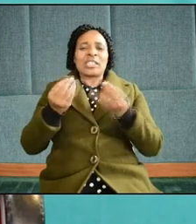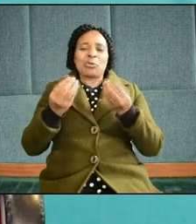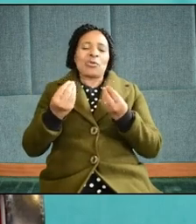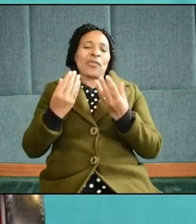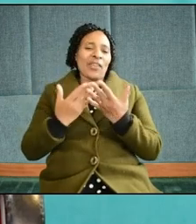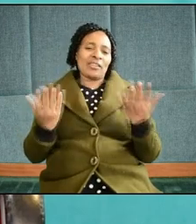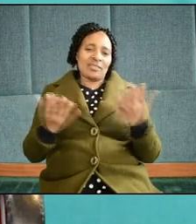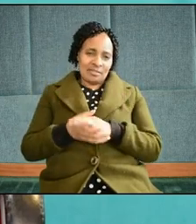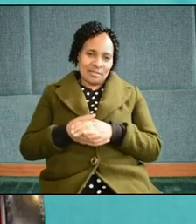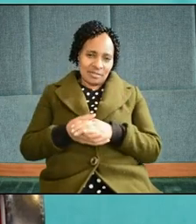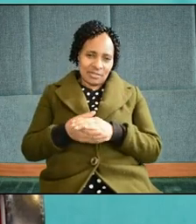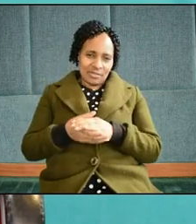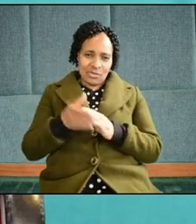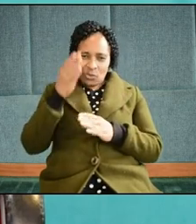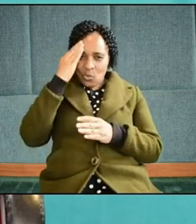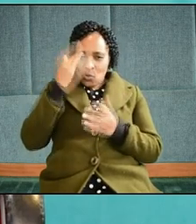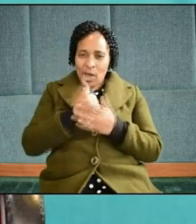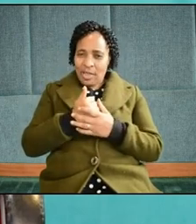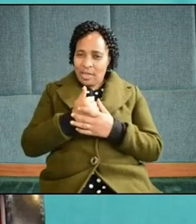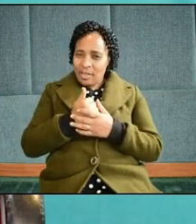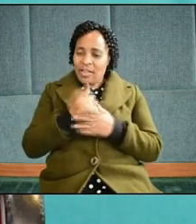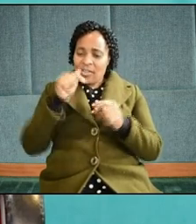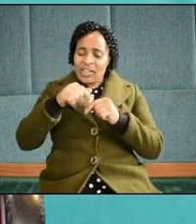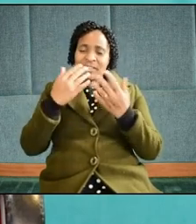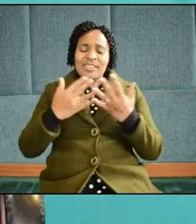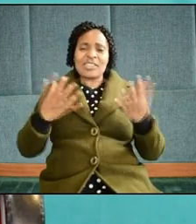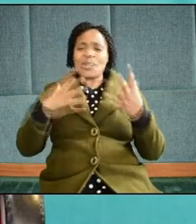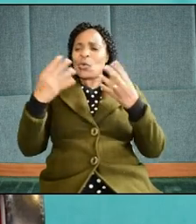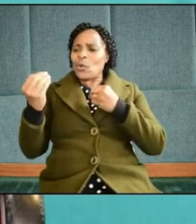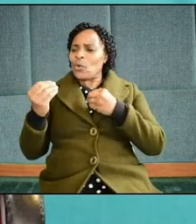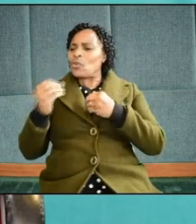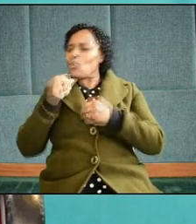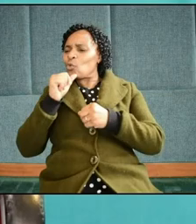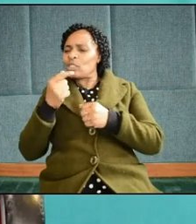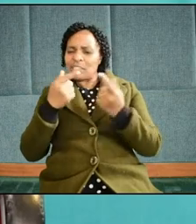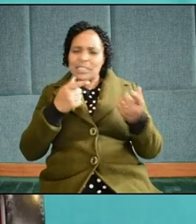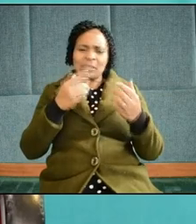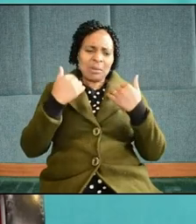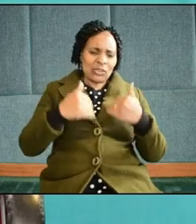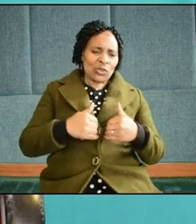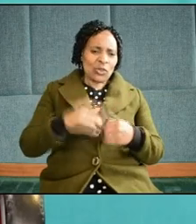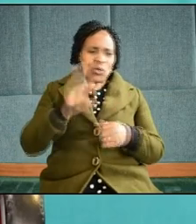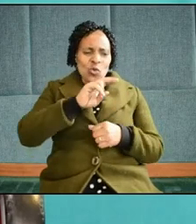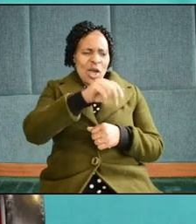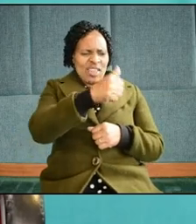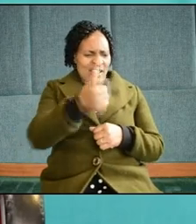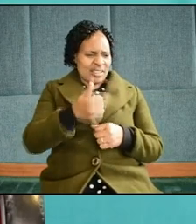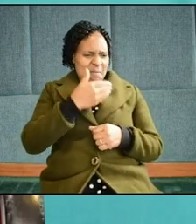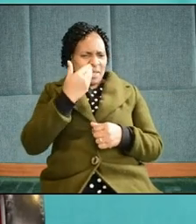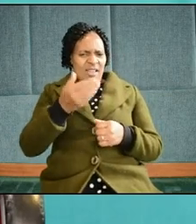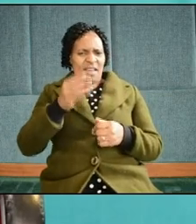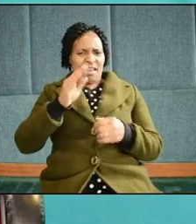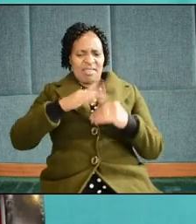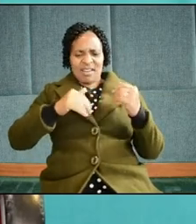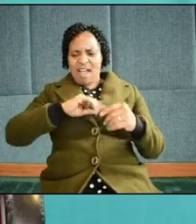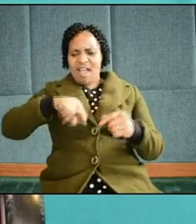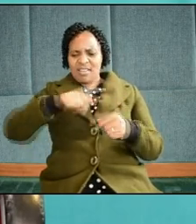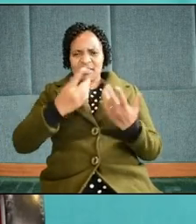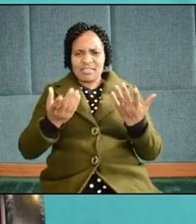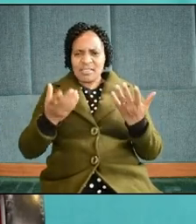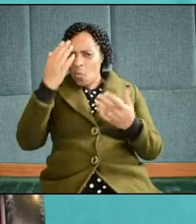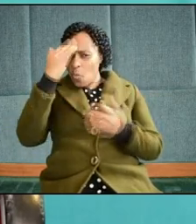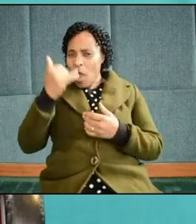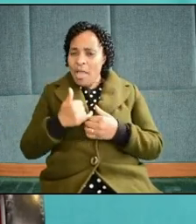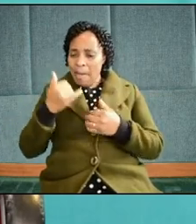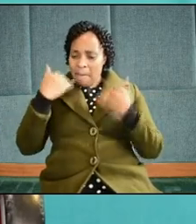things? You know, why is this thing going like this and why not like this person? We look at others and they're doing better than us and we're like, why